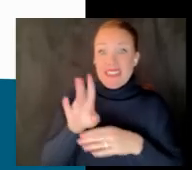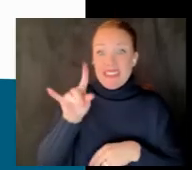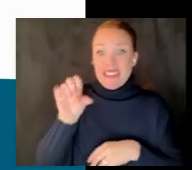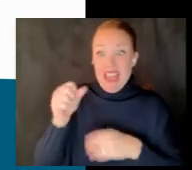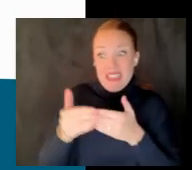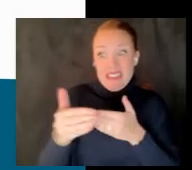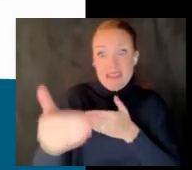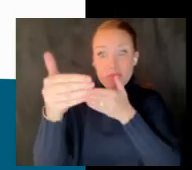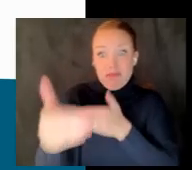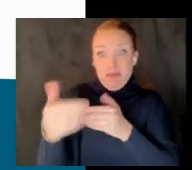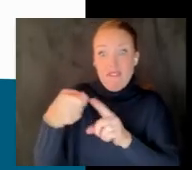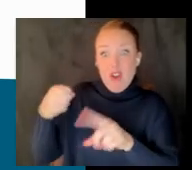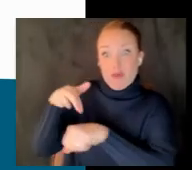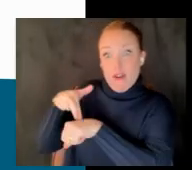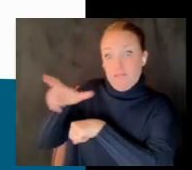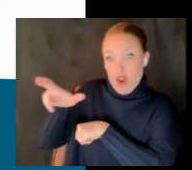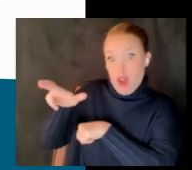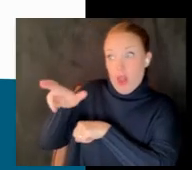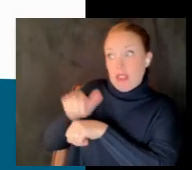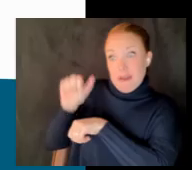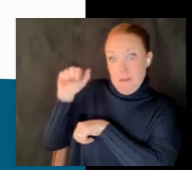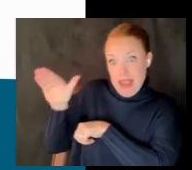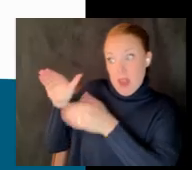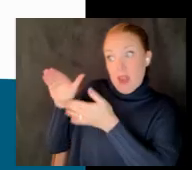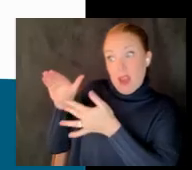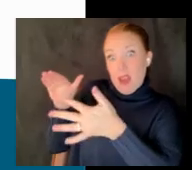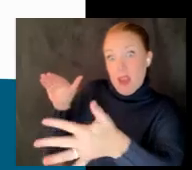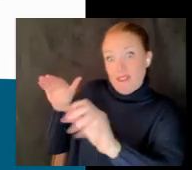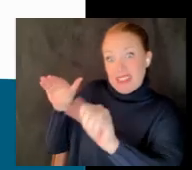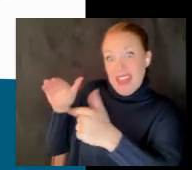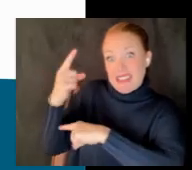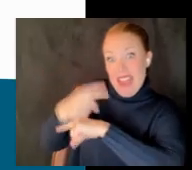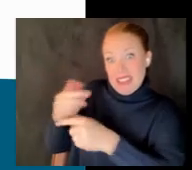be postponed if a parent cannot attend.